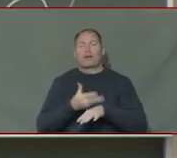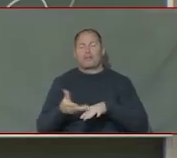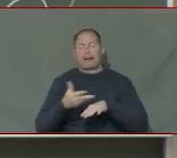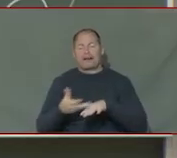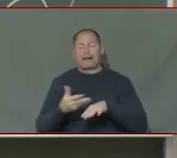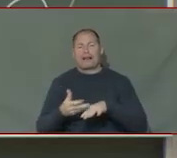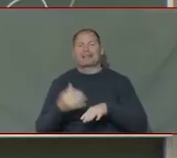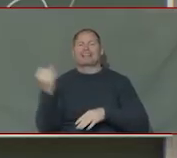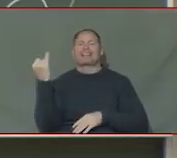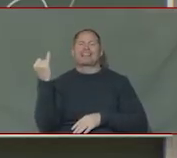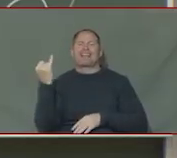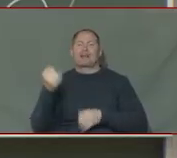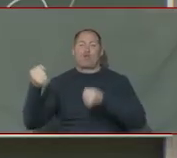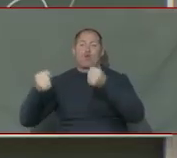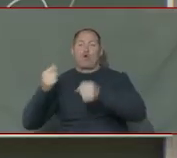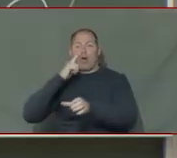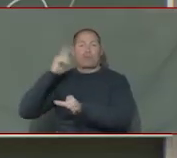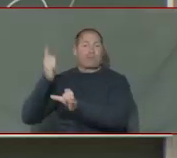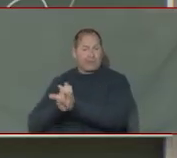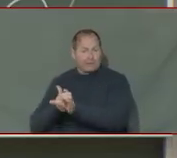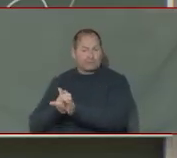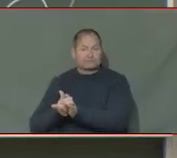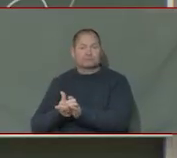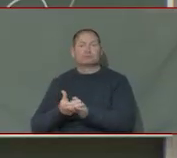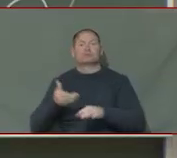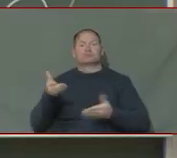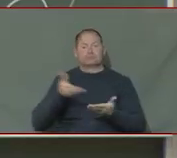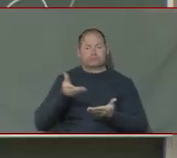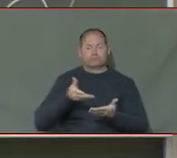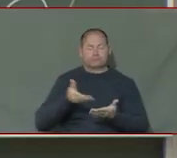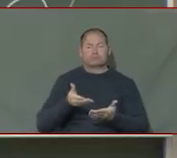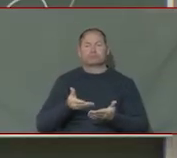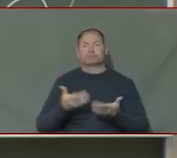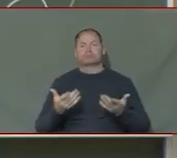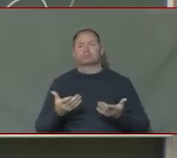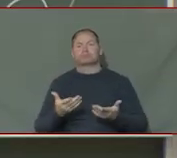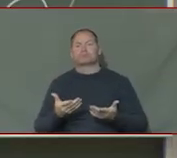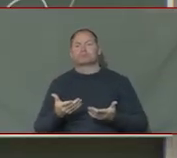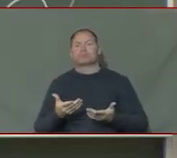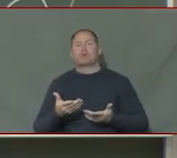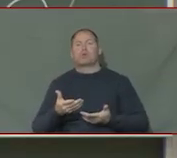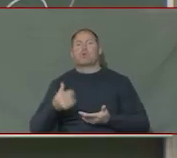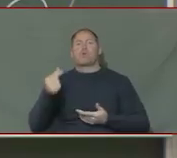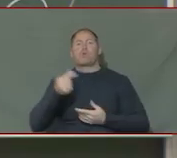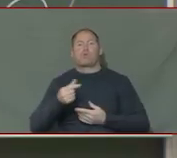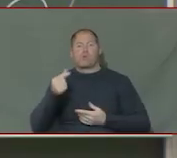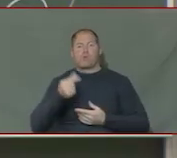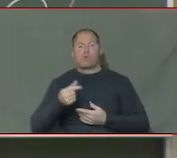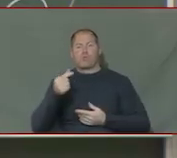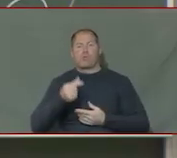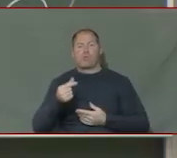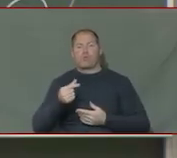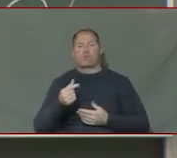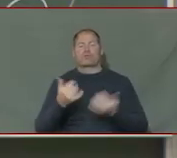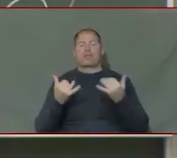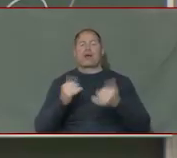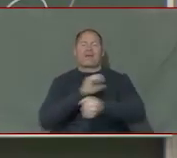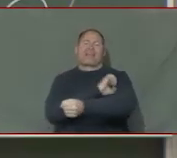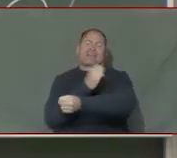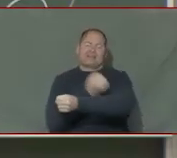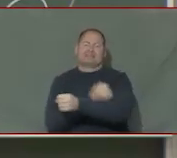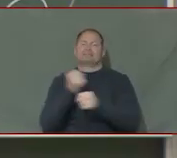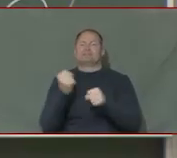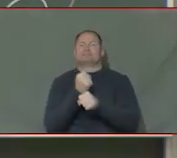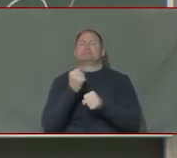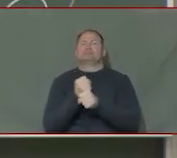all the cells of the body take glucose out of the blood, and they need glucose to produce energy. Where